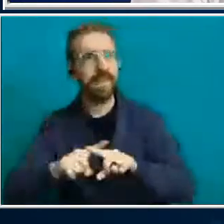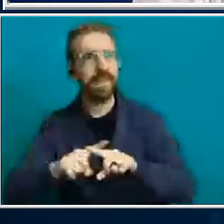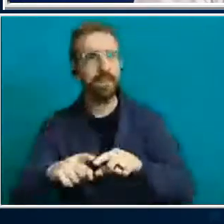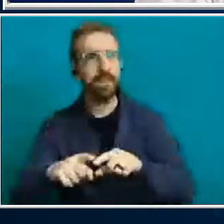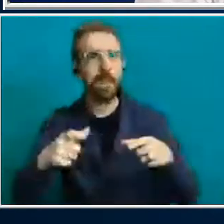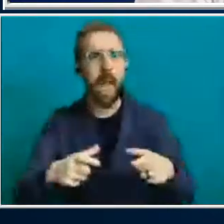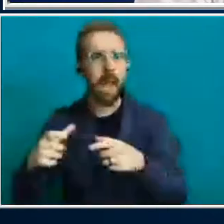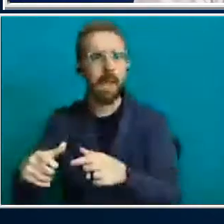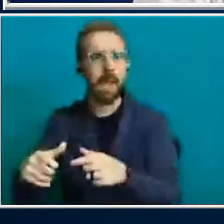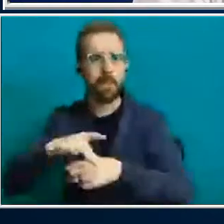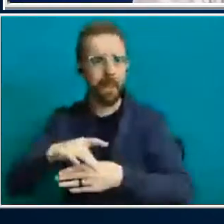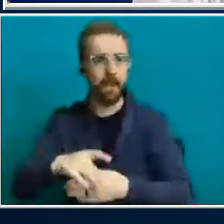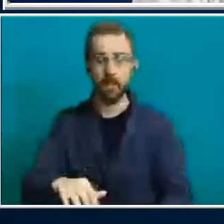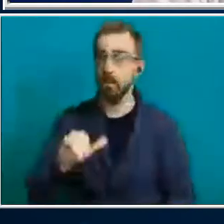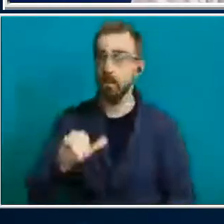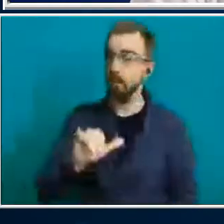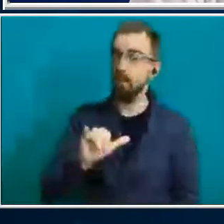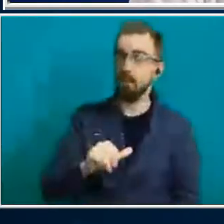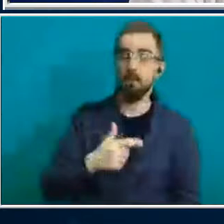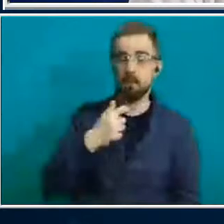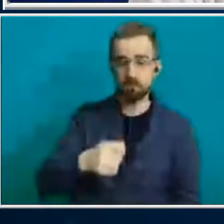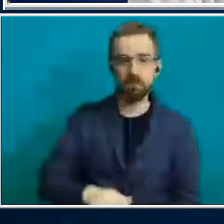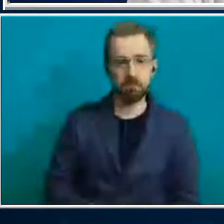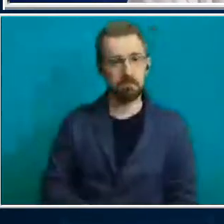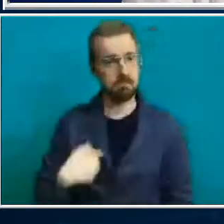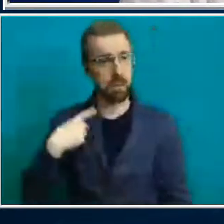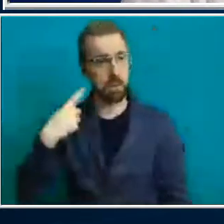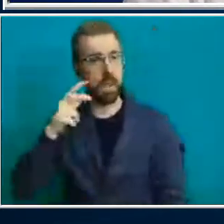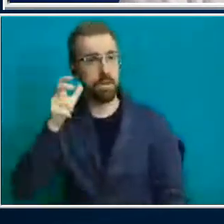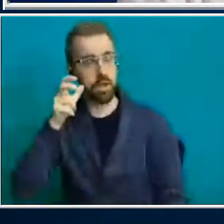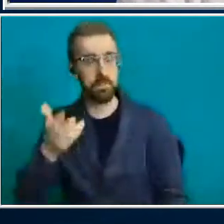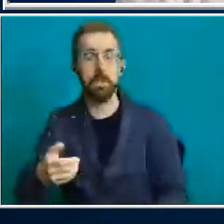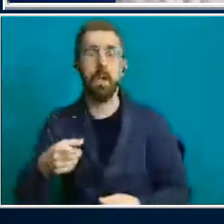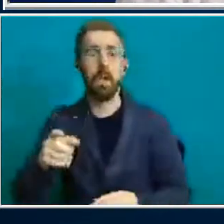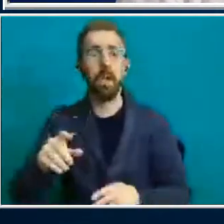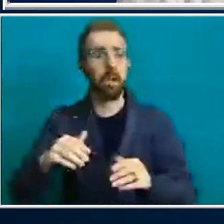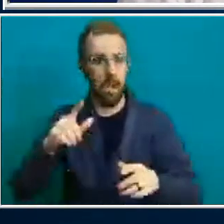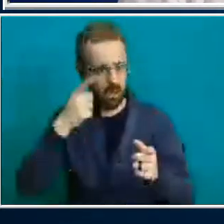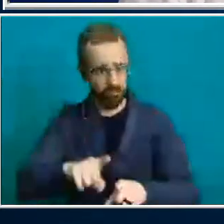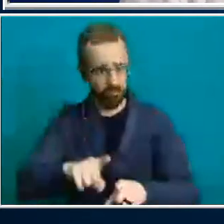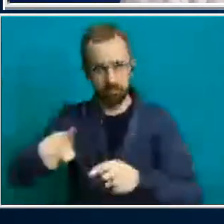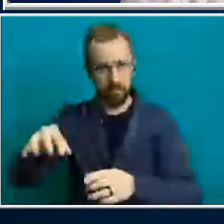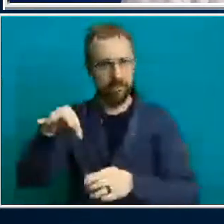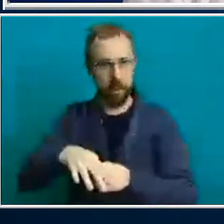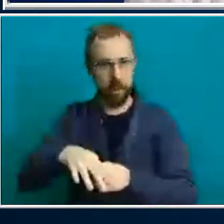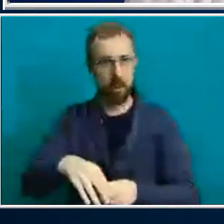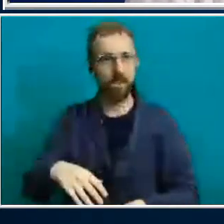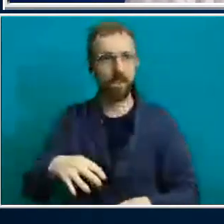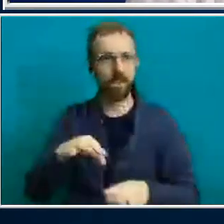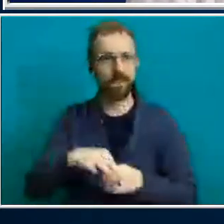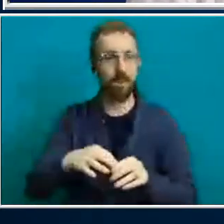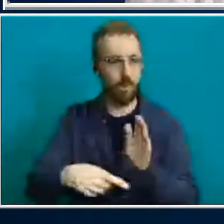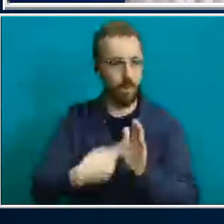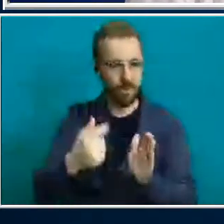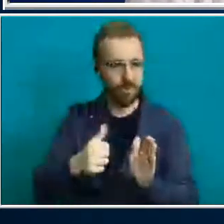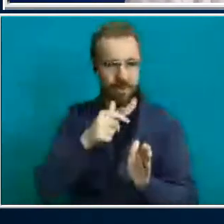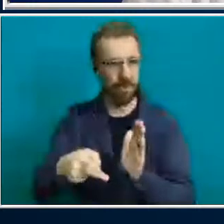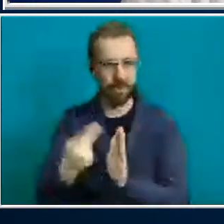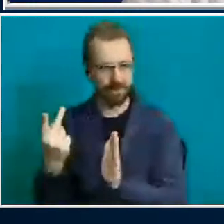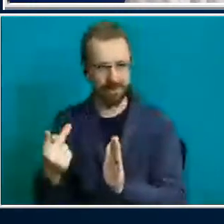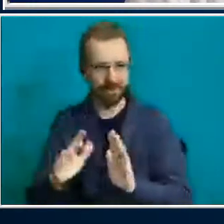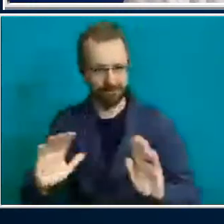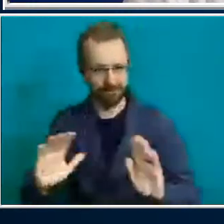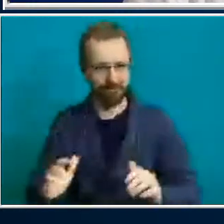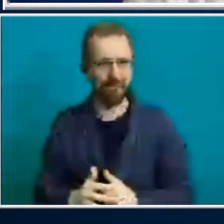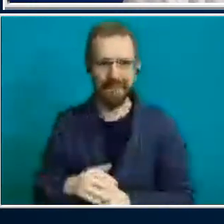okay. Anyway, so I agree. Please get out and vote. Don't vote once, not twice. Right? So. Yeah, don't do it the I guess